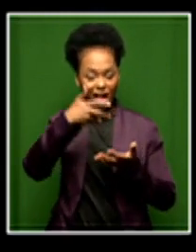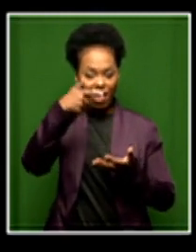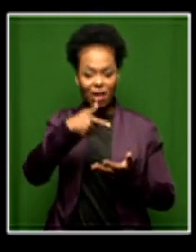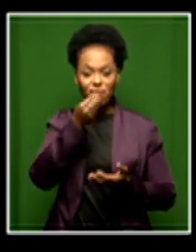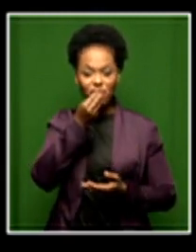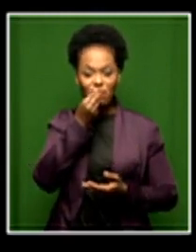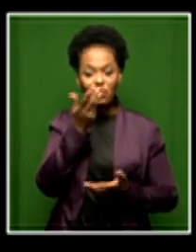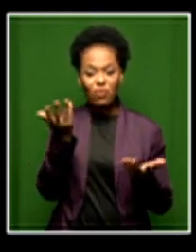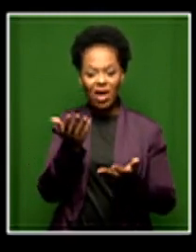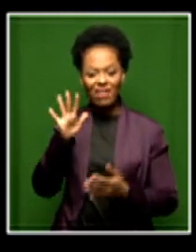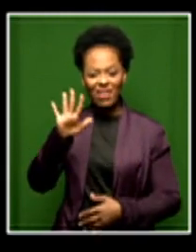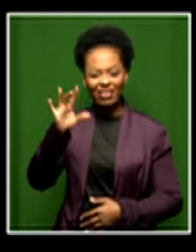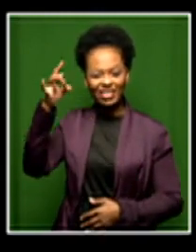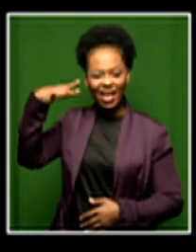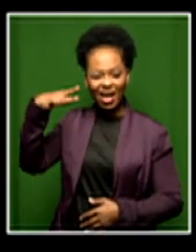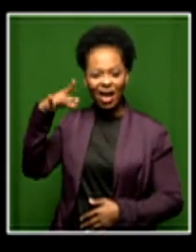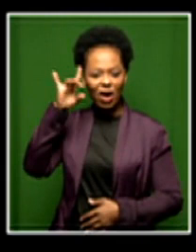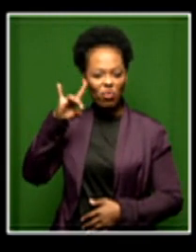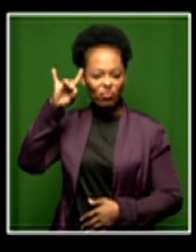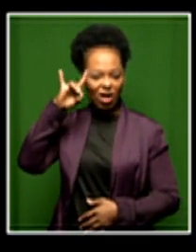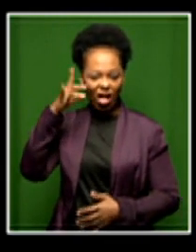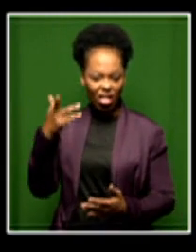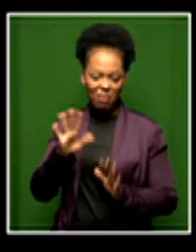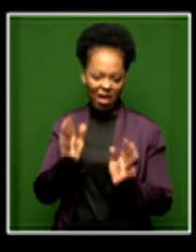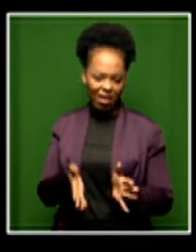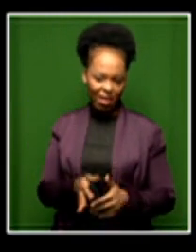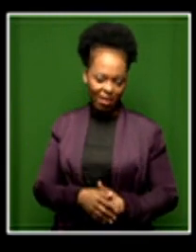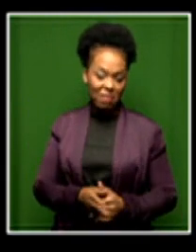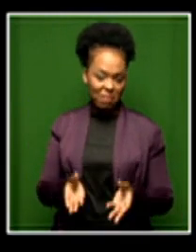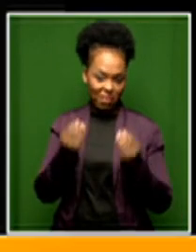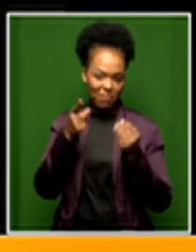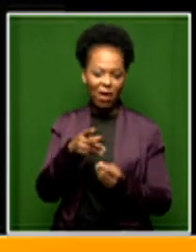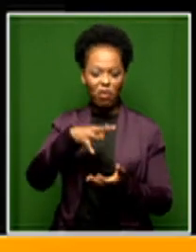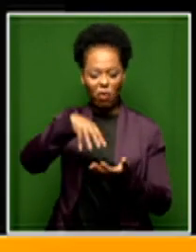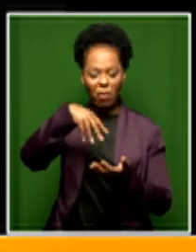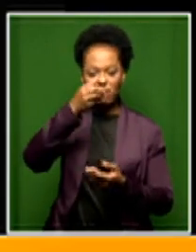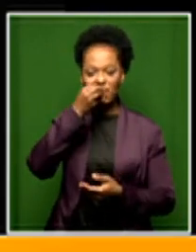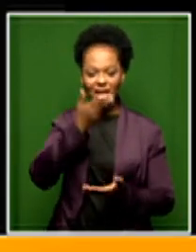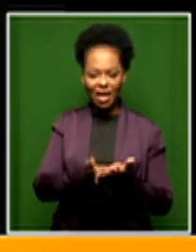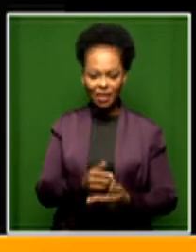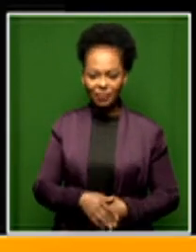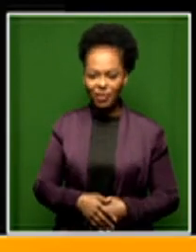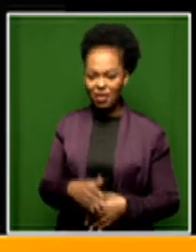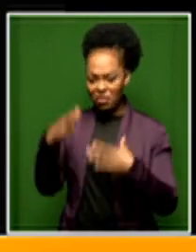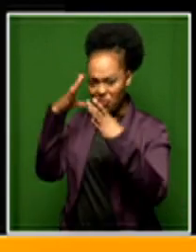is only offered at five-star restaurants, five-star hotels. Okay, is that only what you focus